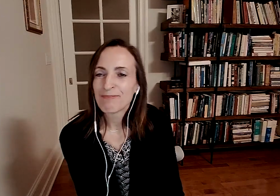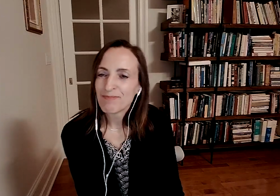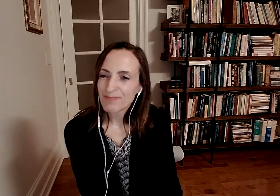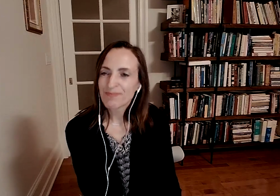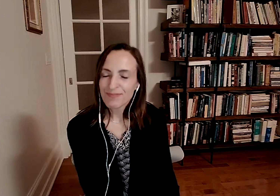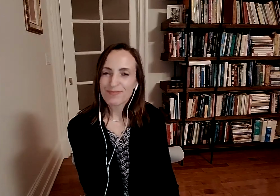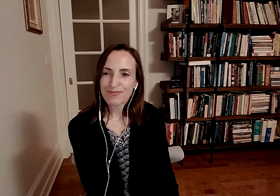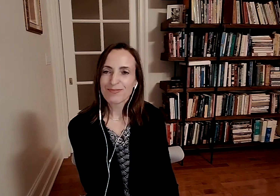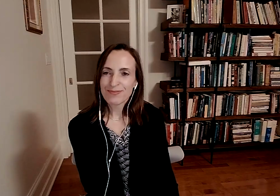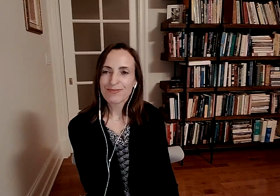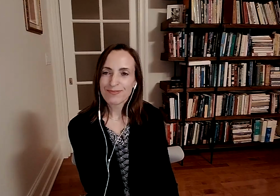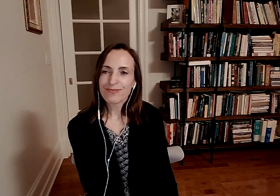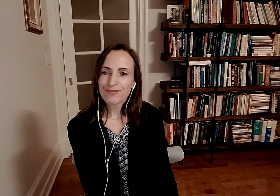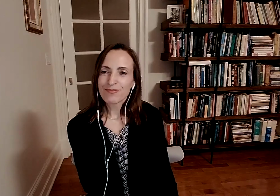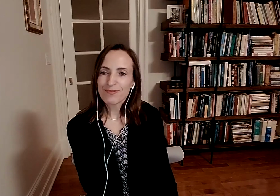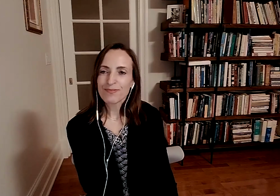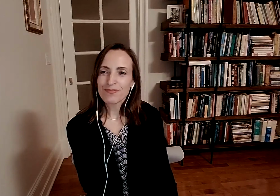idea.